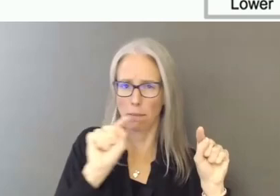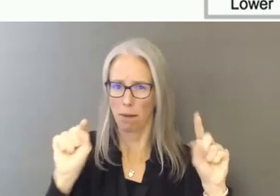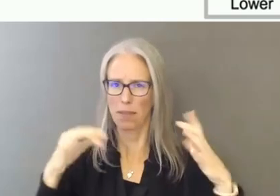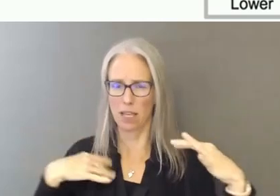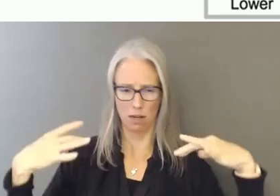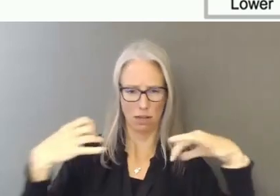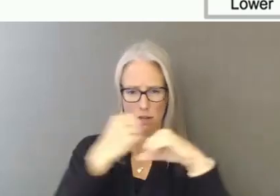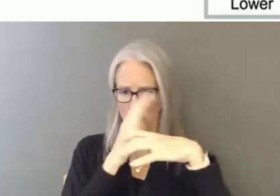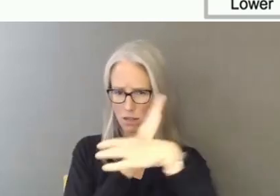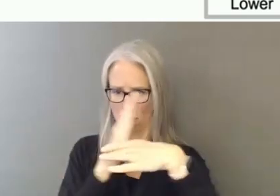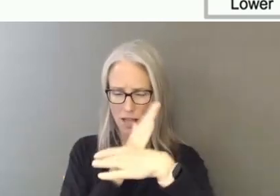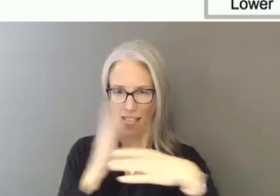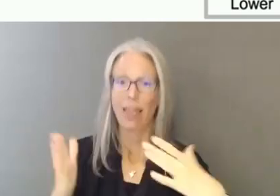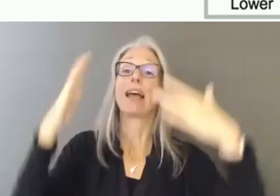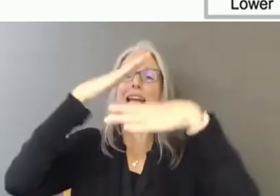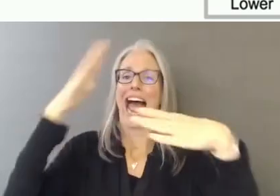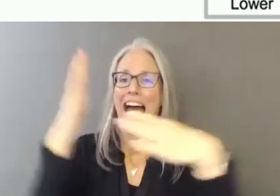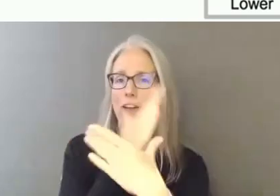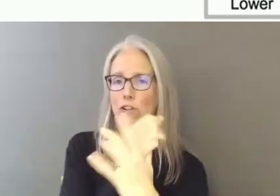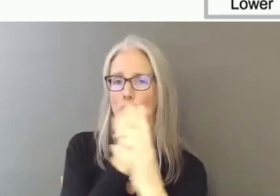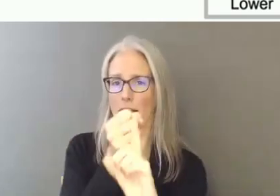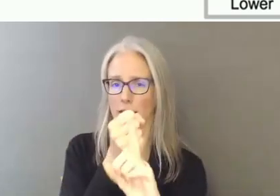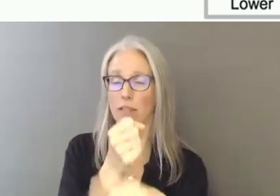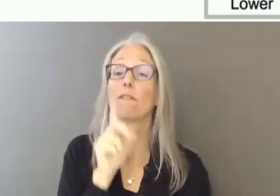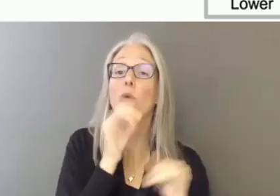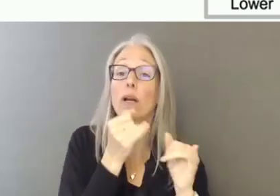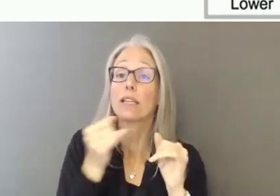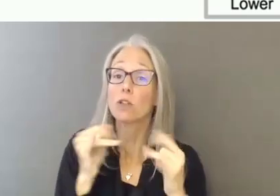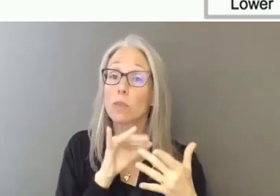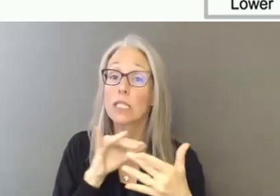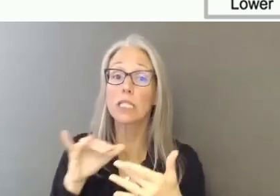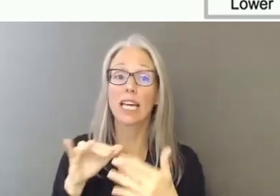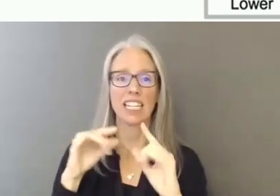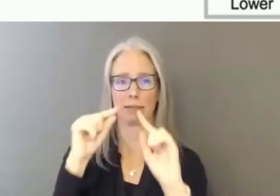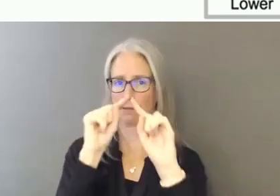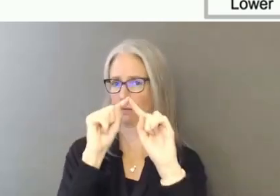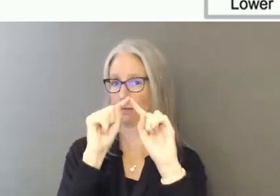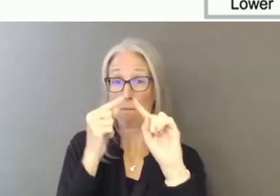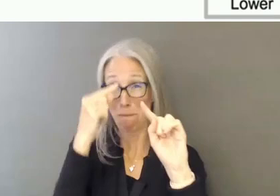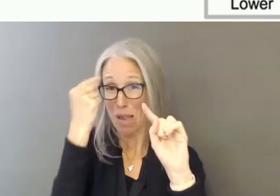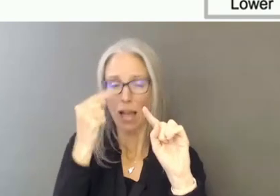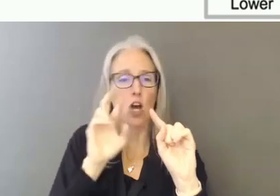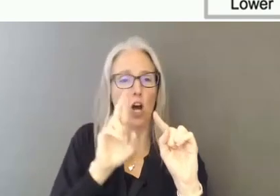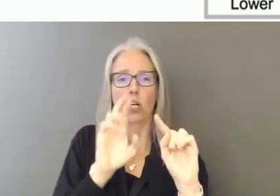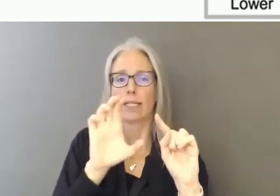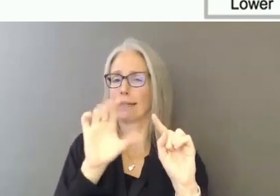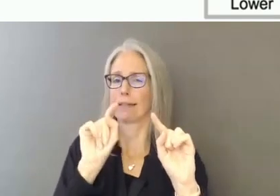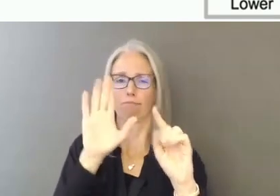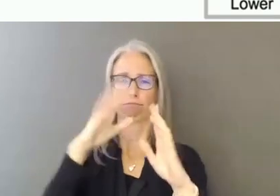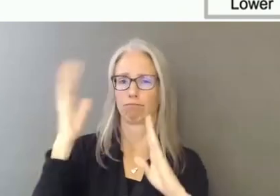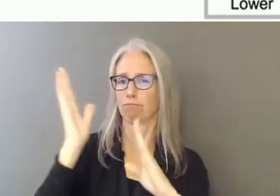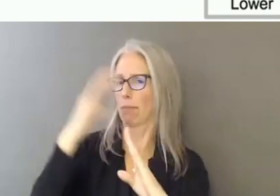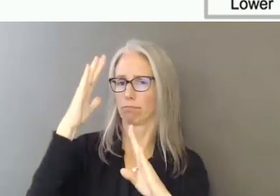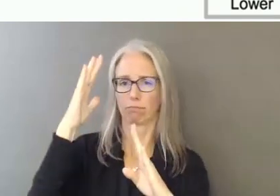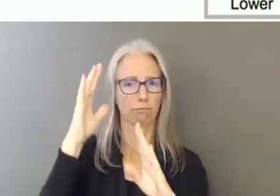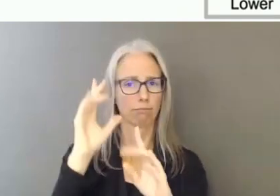average effect for an intervention. But in terms of an individual study, the RCT really is the gold standard for assessing interventions in terms of their